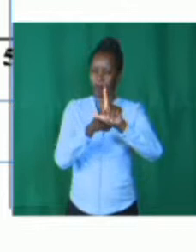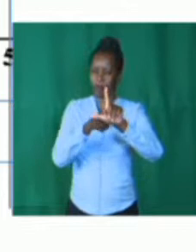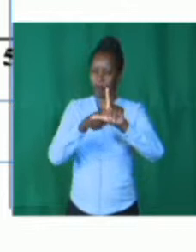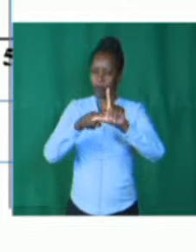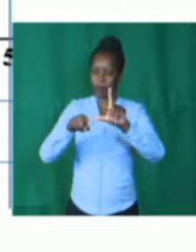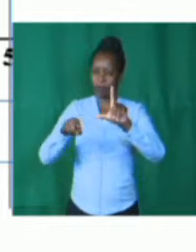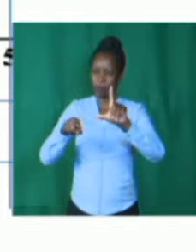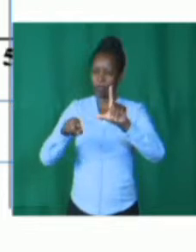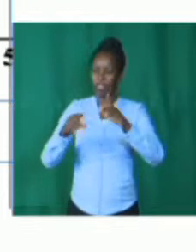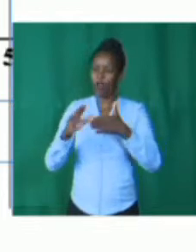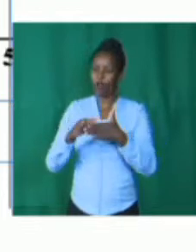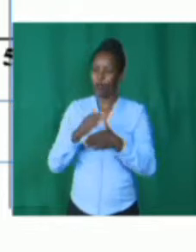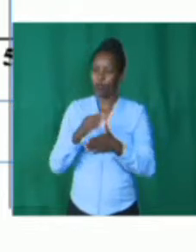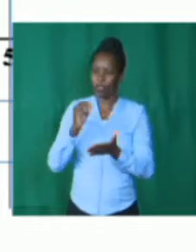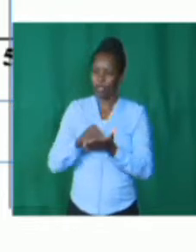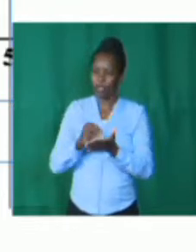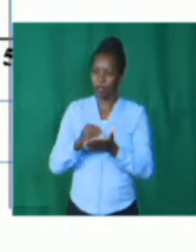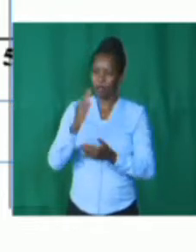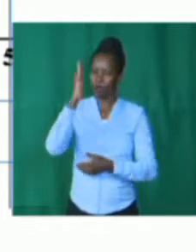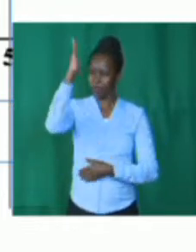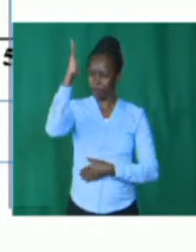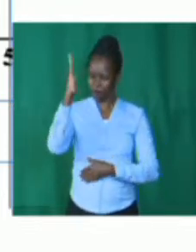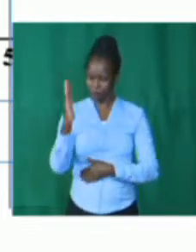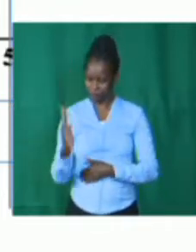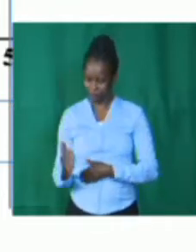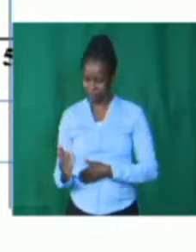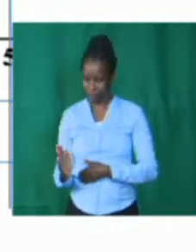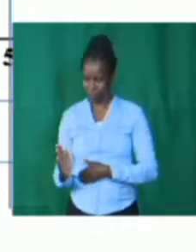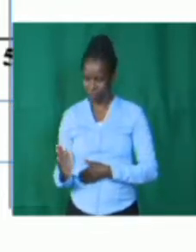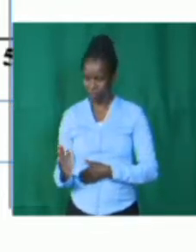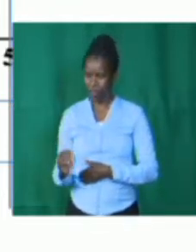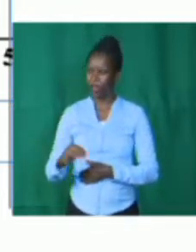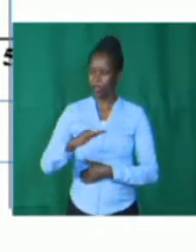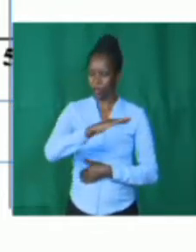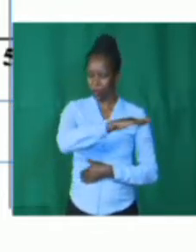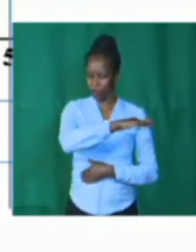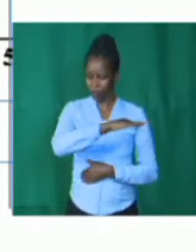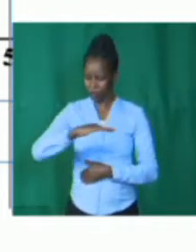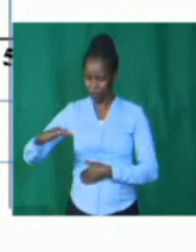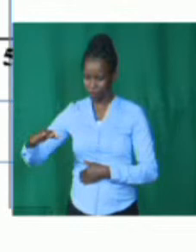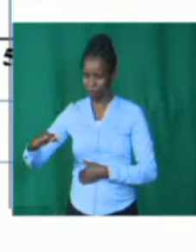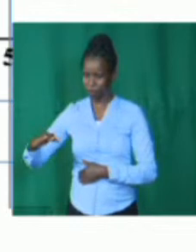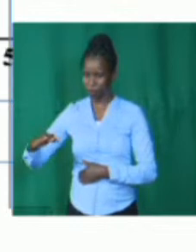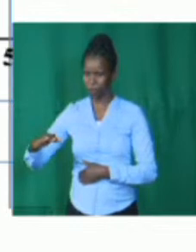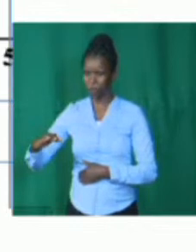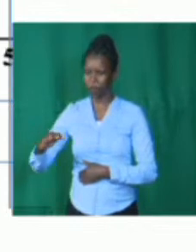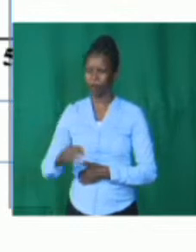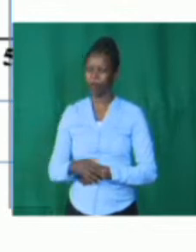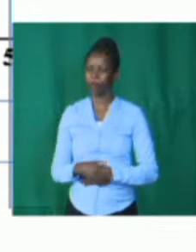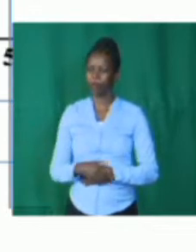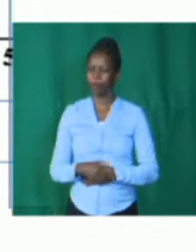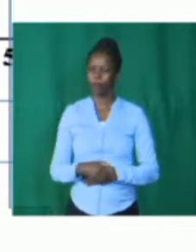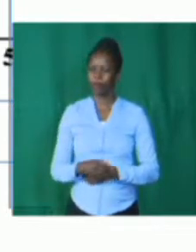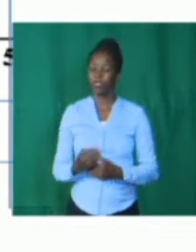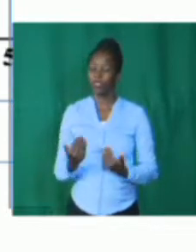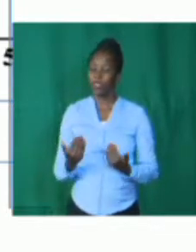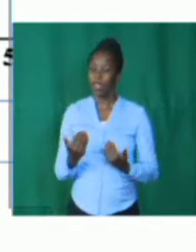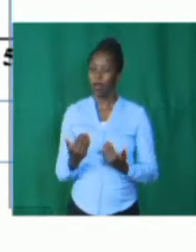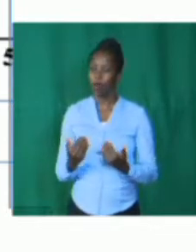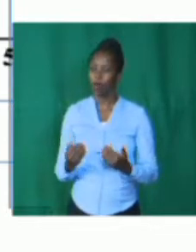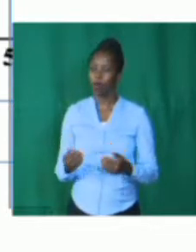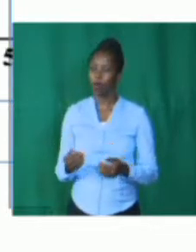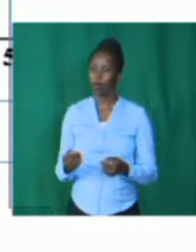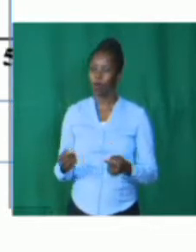we have a vertical line, and we have a what? A horizontal line. Okay, and they